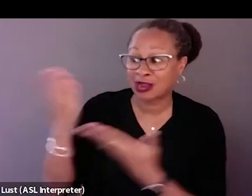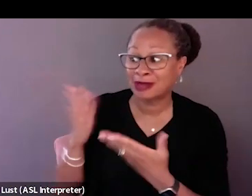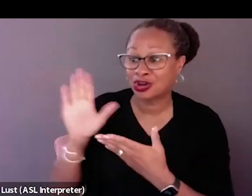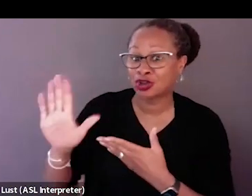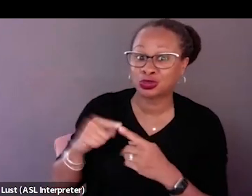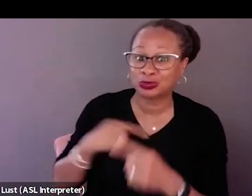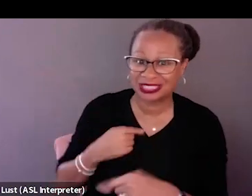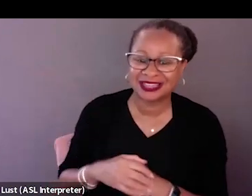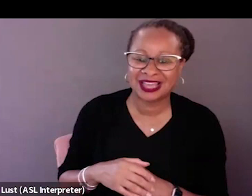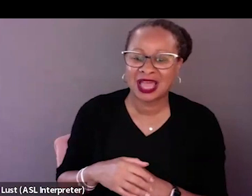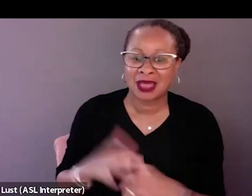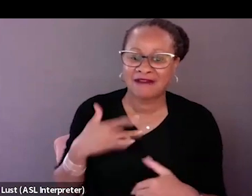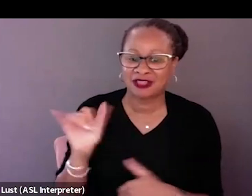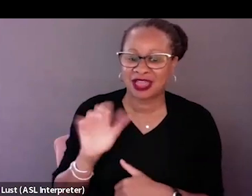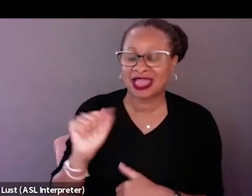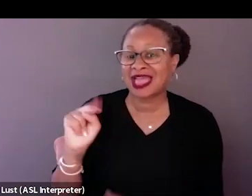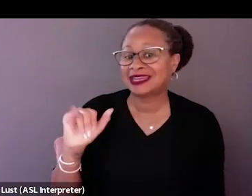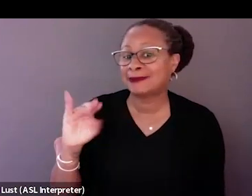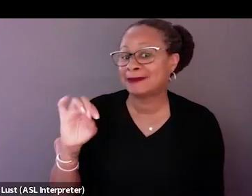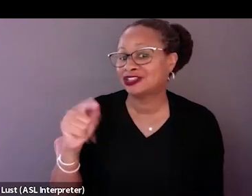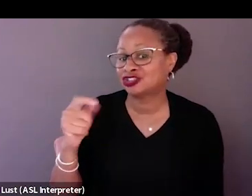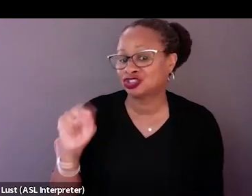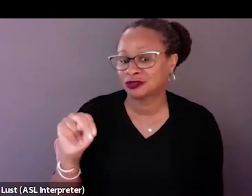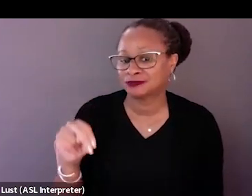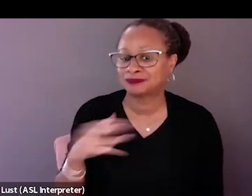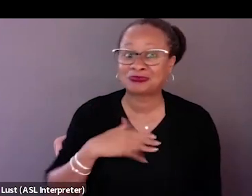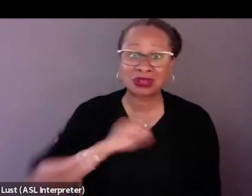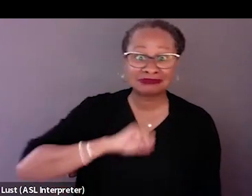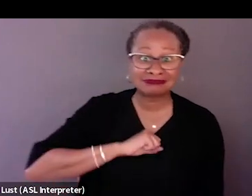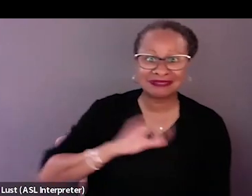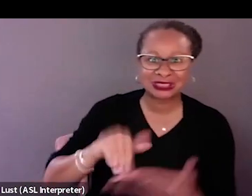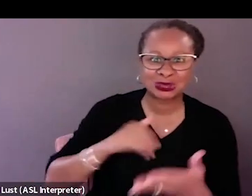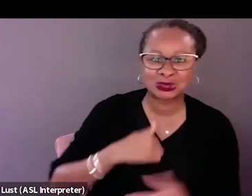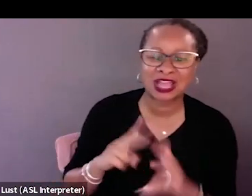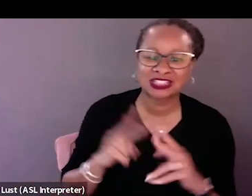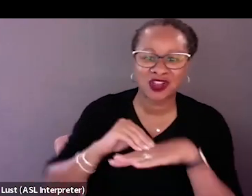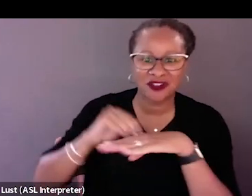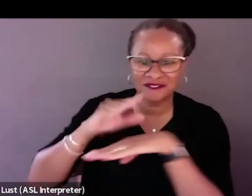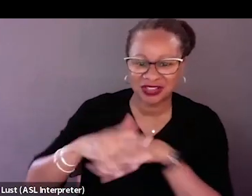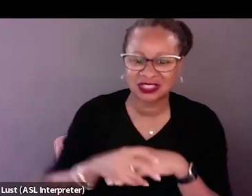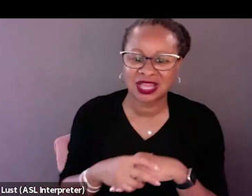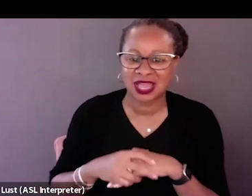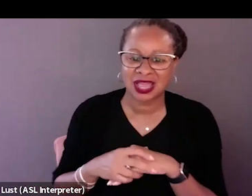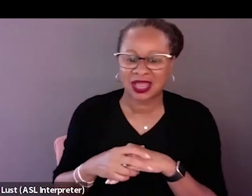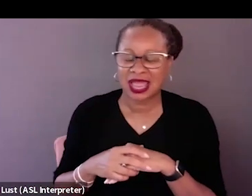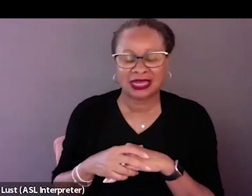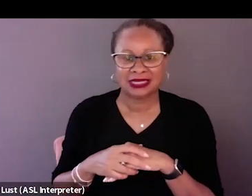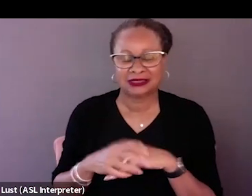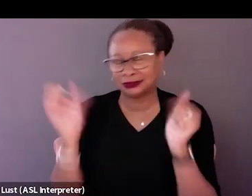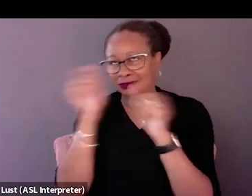out. But I feel like the animation was so, excuse me, especially effective and just conjuring this like